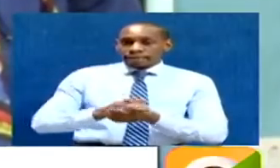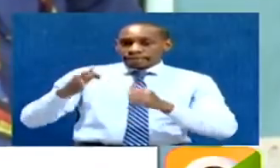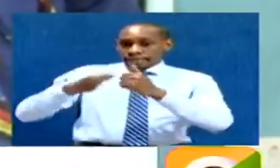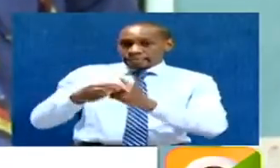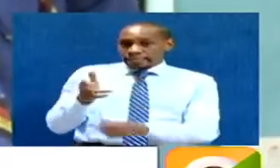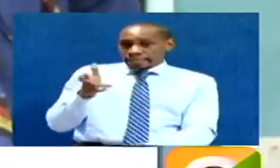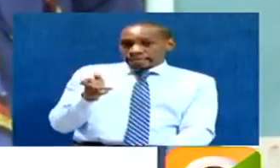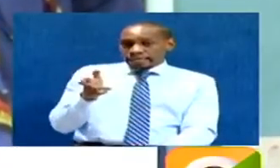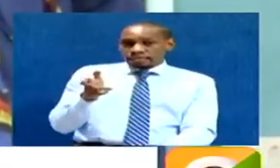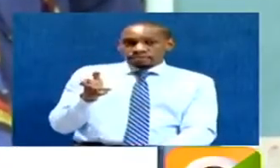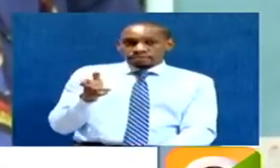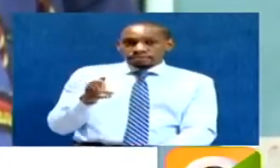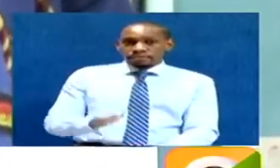8.